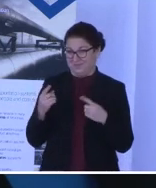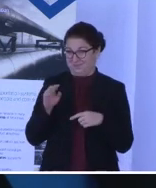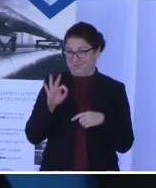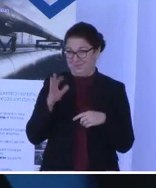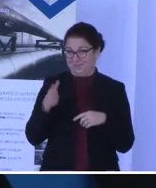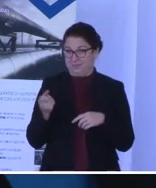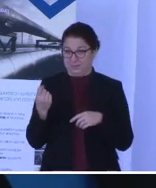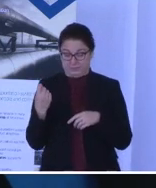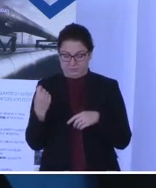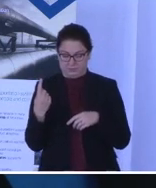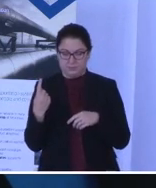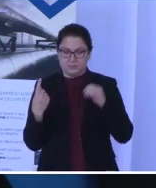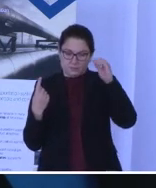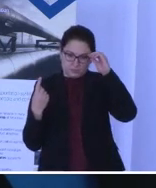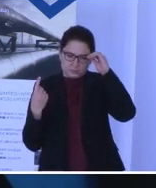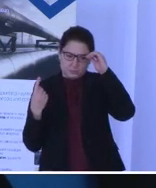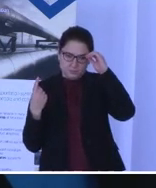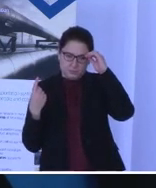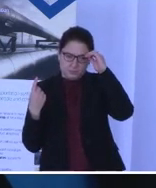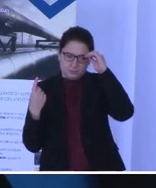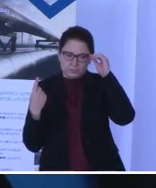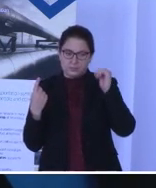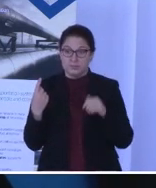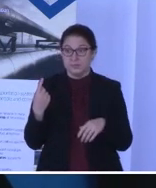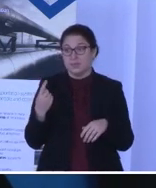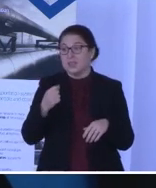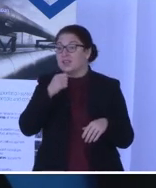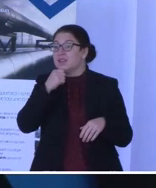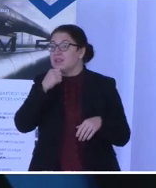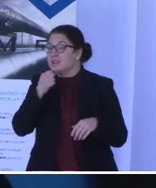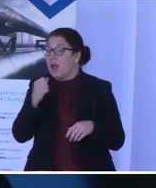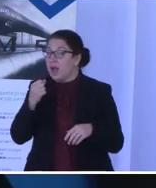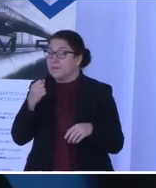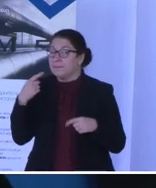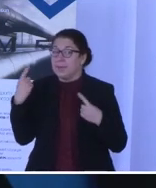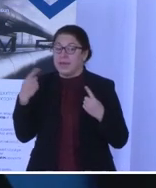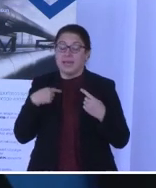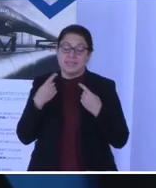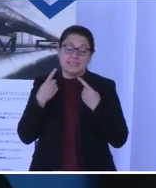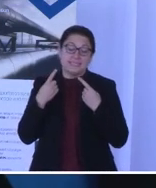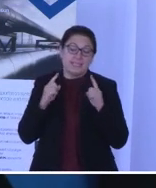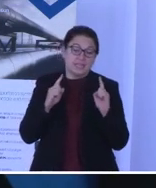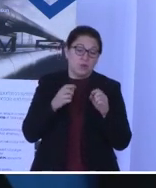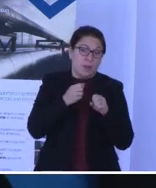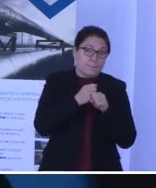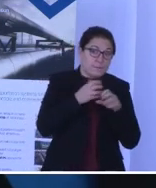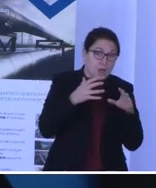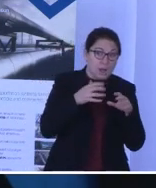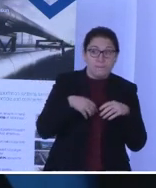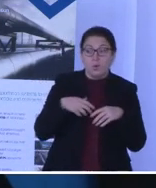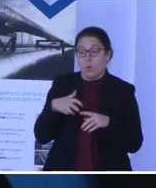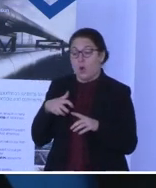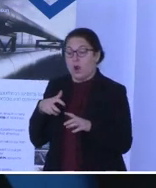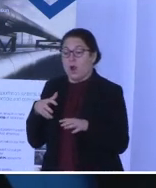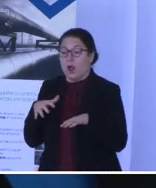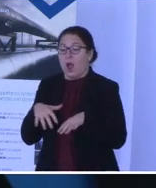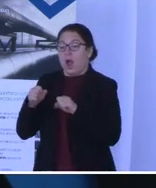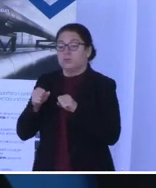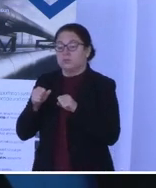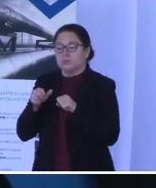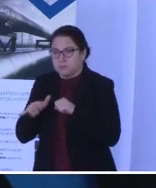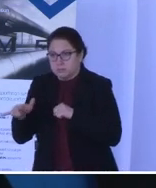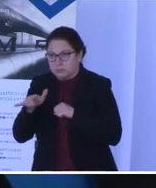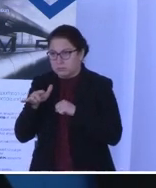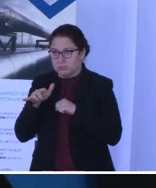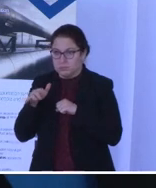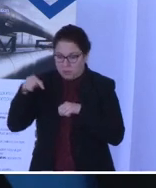11th, there has not been a successful bomb attack or hijacking on an aviation plane in the